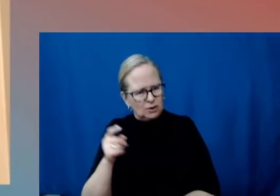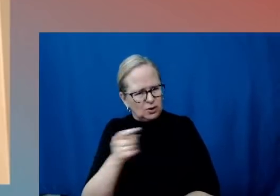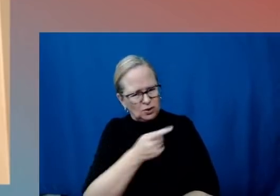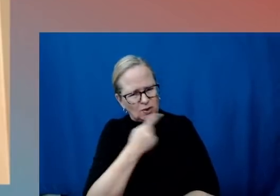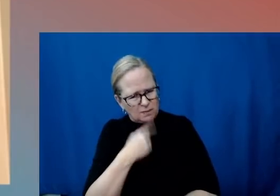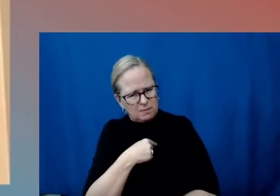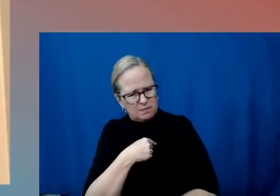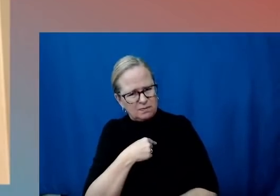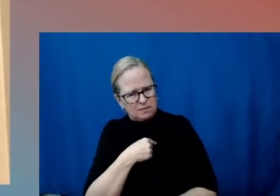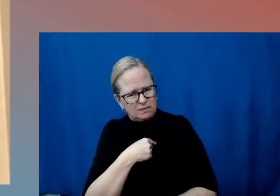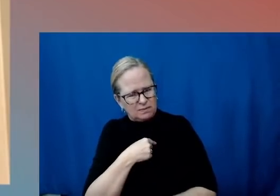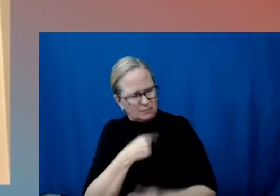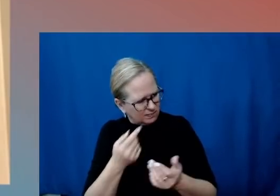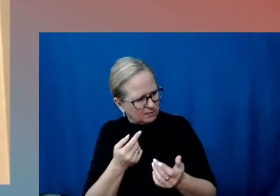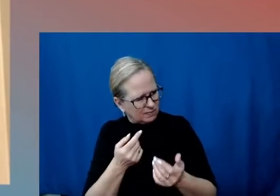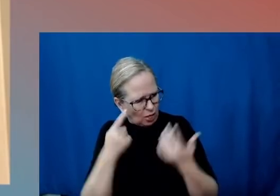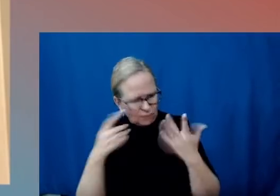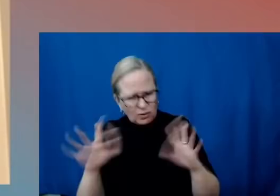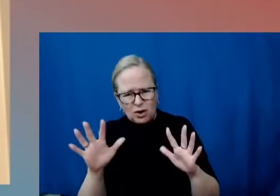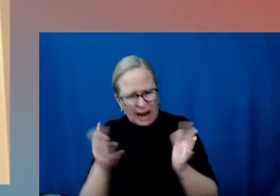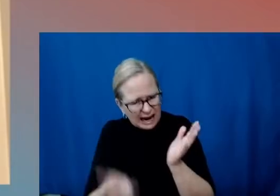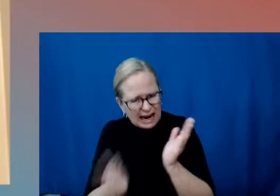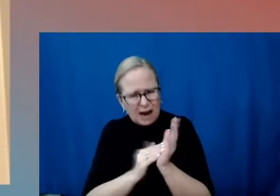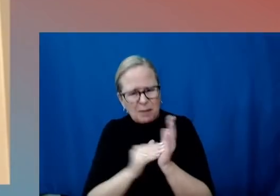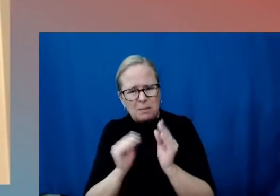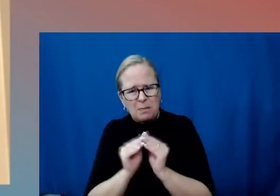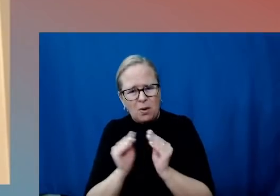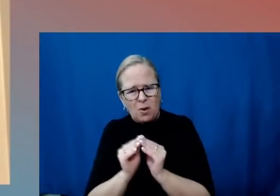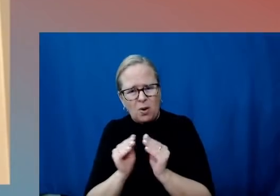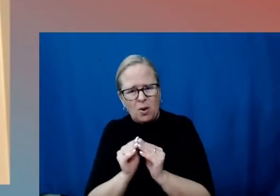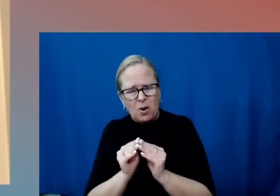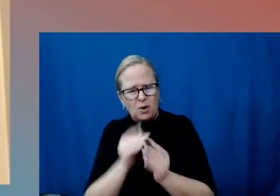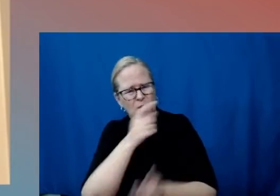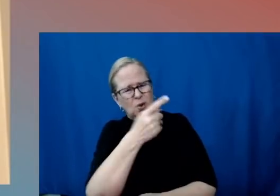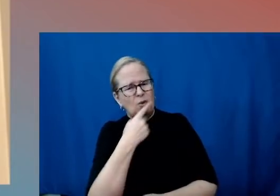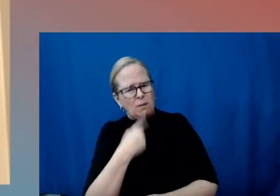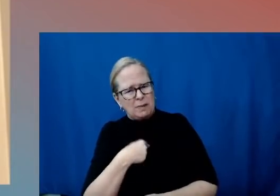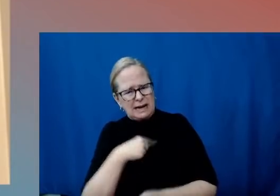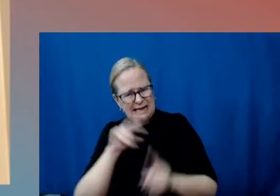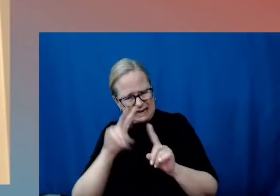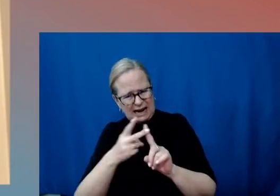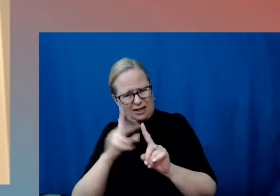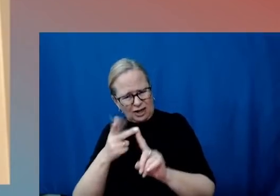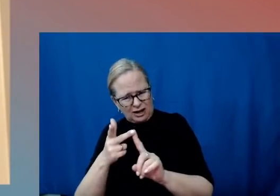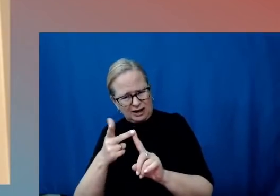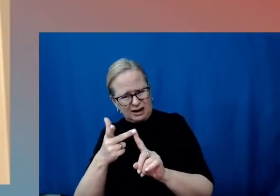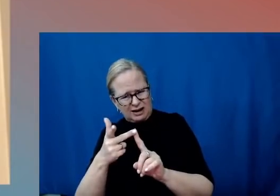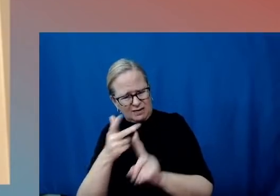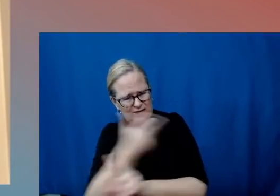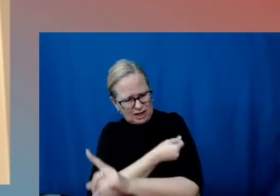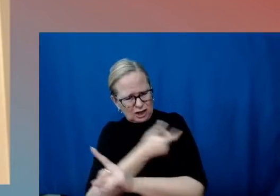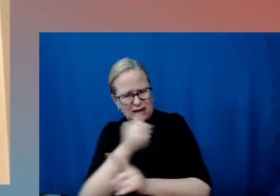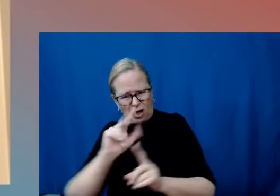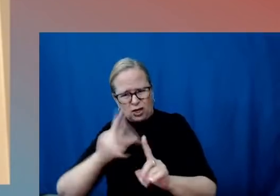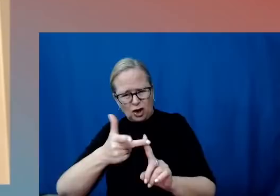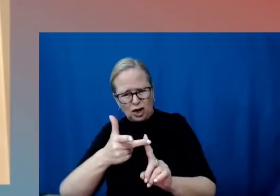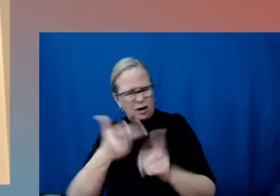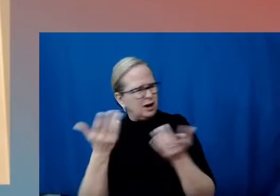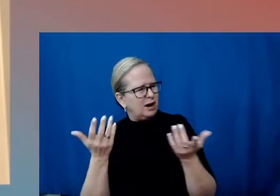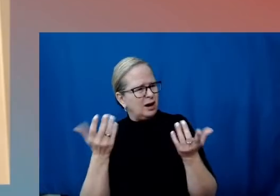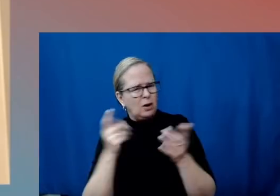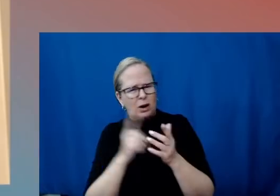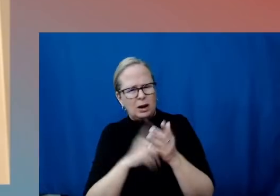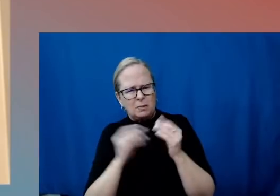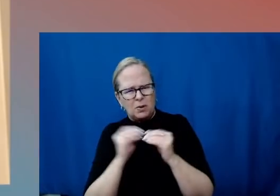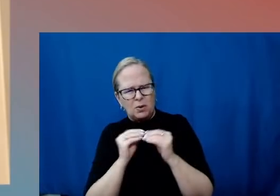us we were done and now we're not done. And then you told us that all we needed to do is get double vaccinated. Now you're telling us we need to be triple